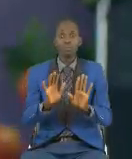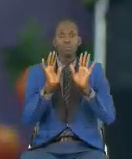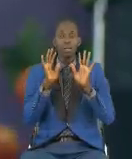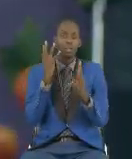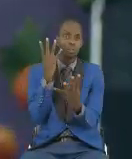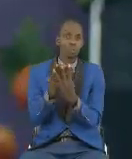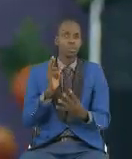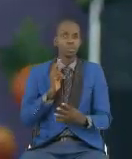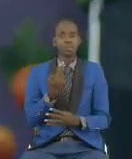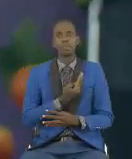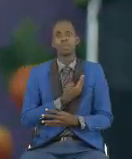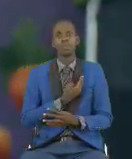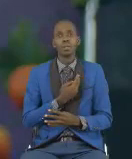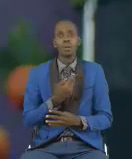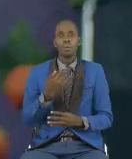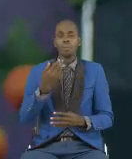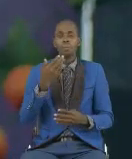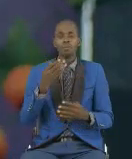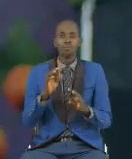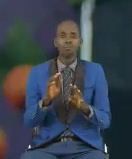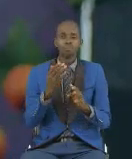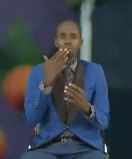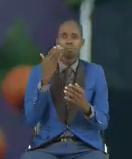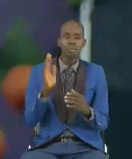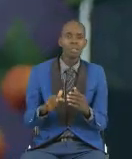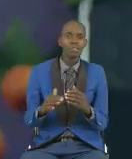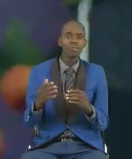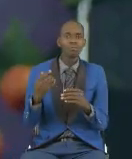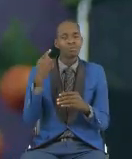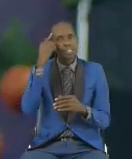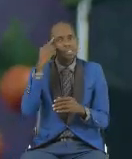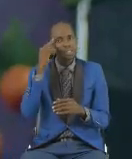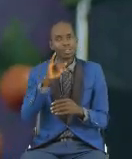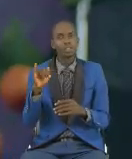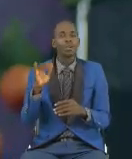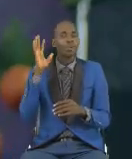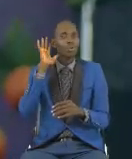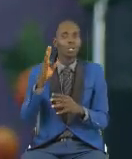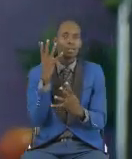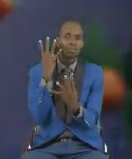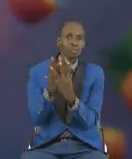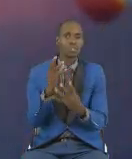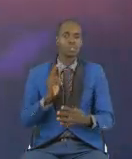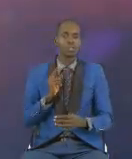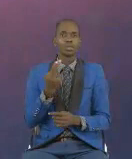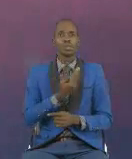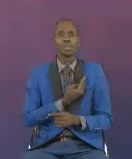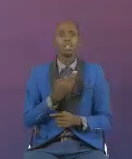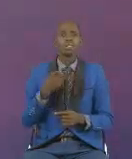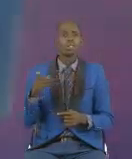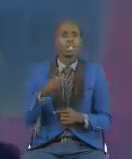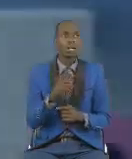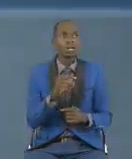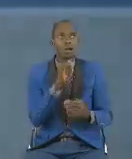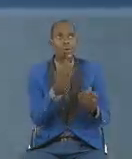Bad thinking imprisons us. Negative thinking in praises of. They have not come.